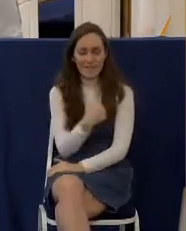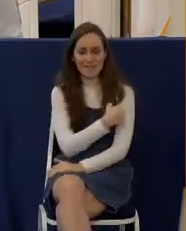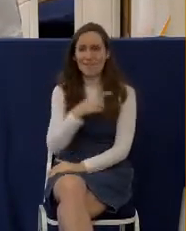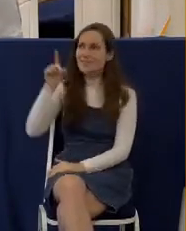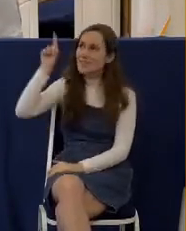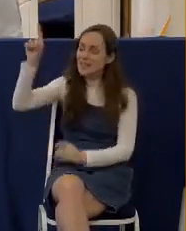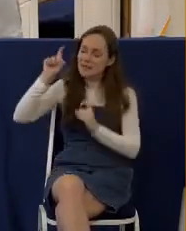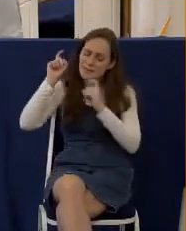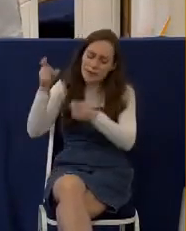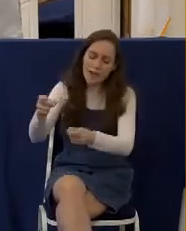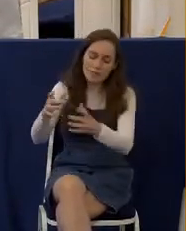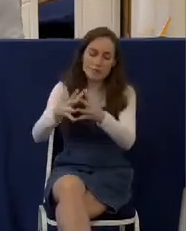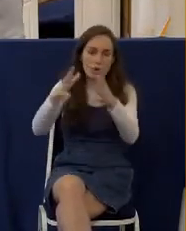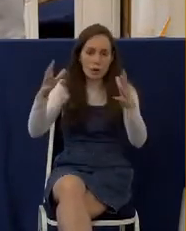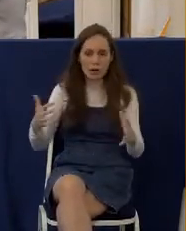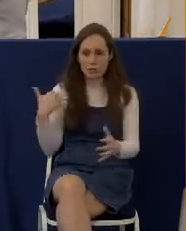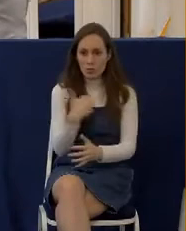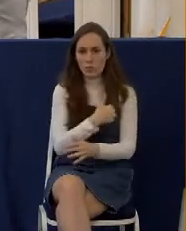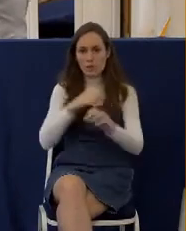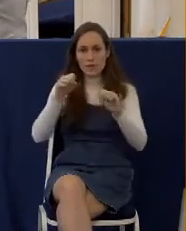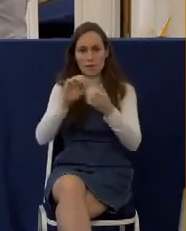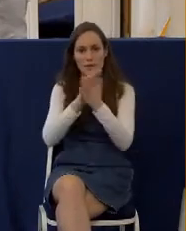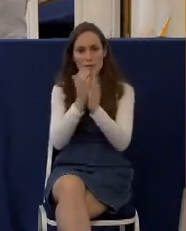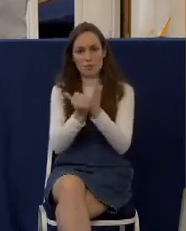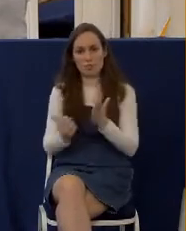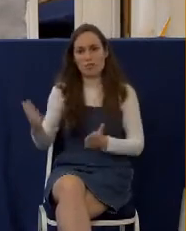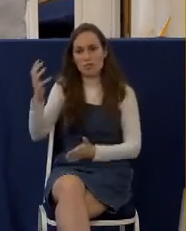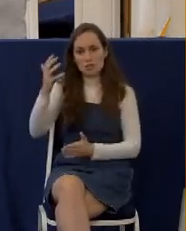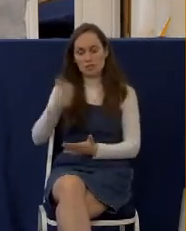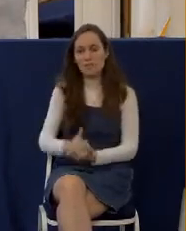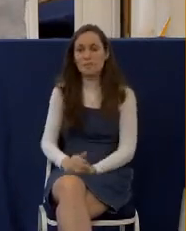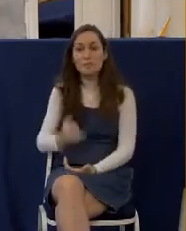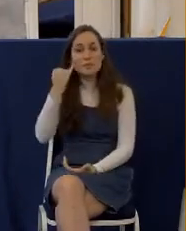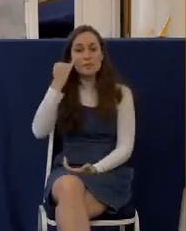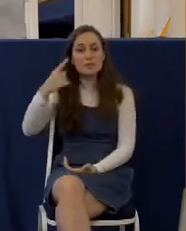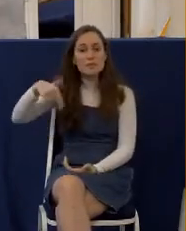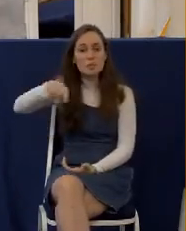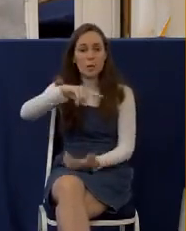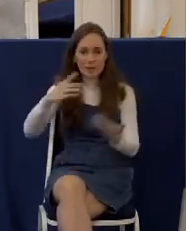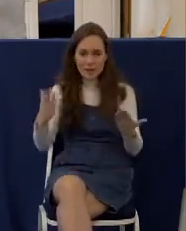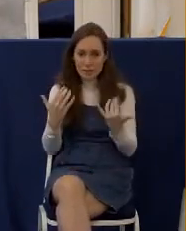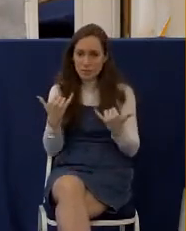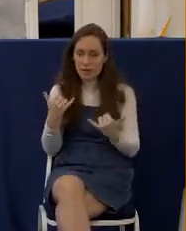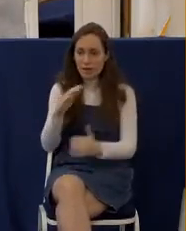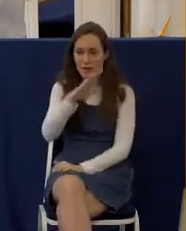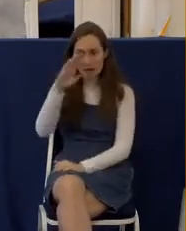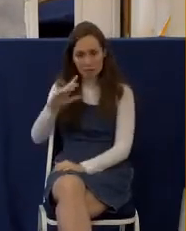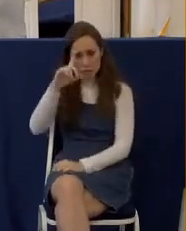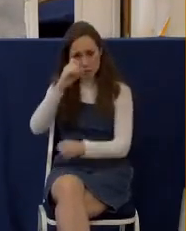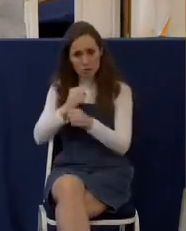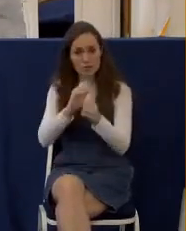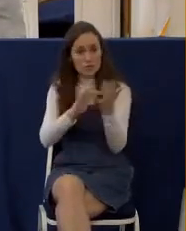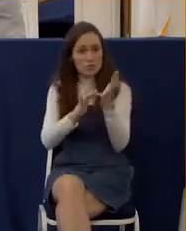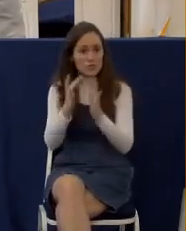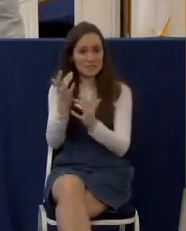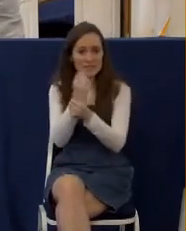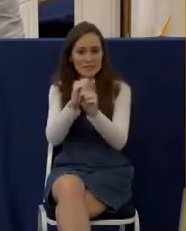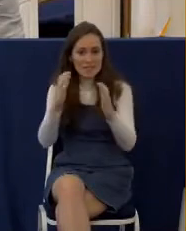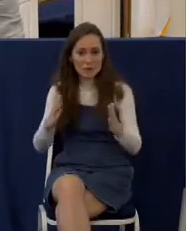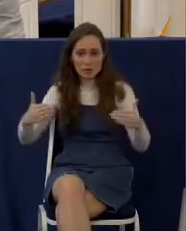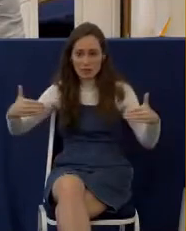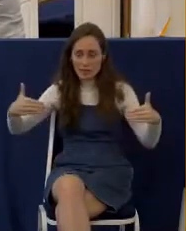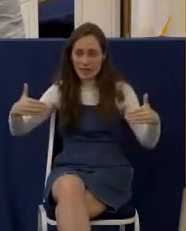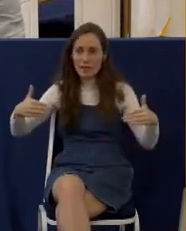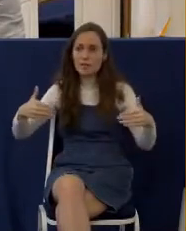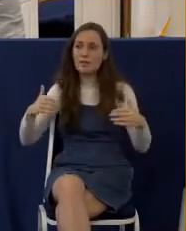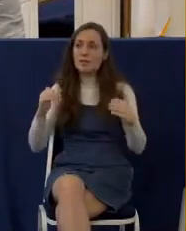much that we might be enriched. And if you're here today and you've never trusted Jesus as your Savior, friend, I want to